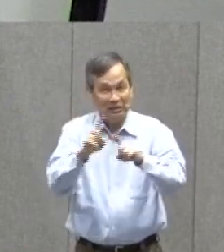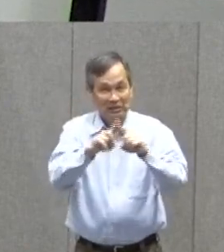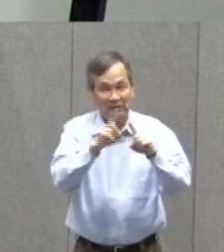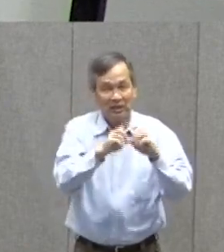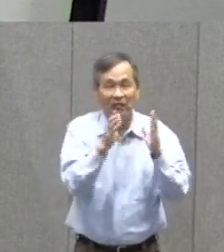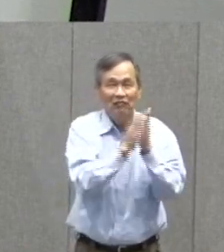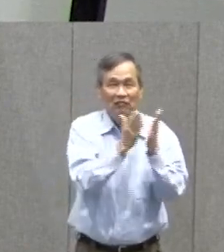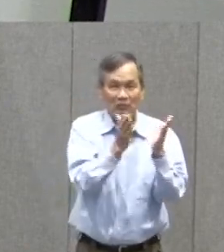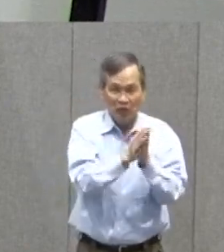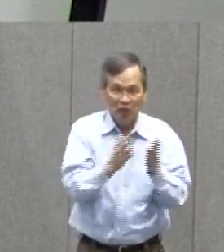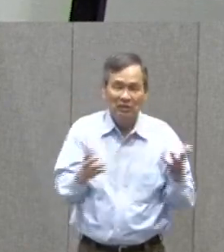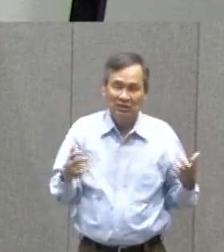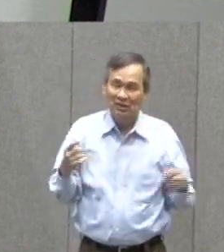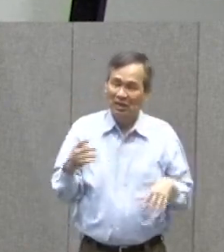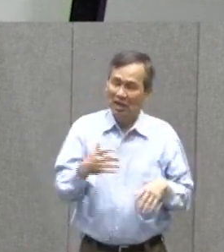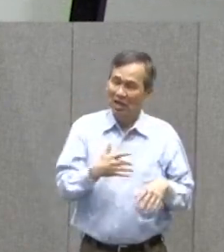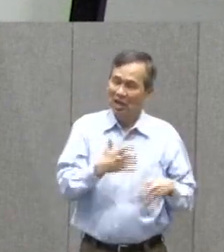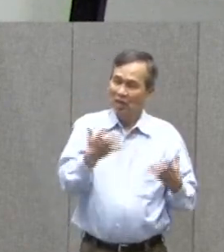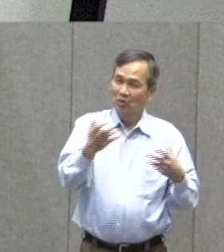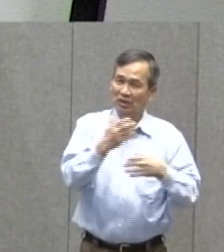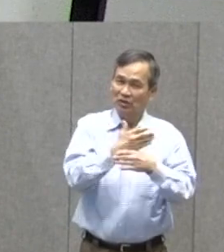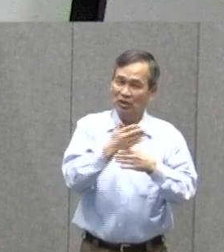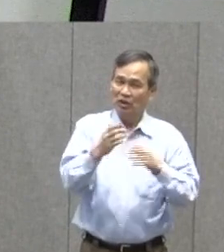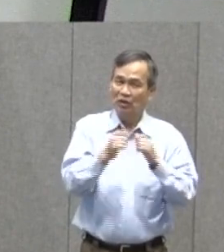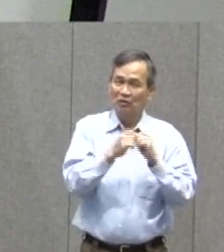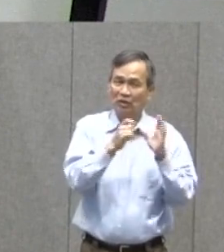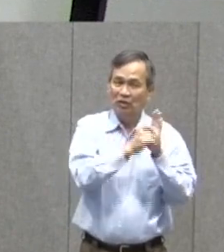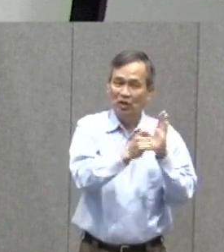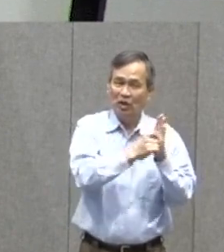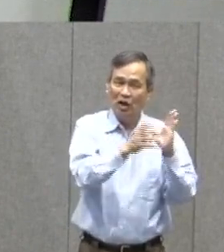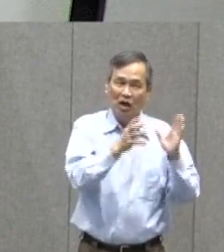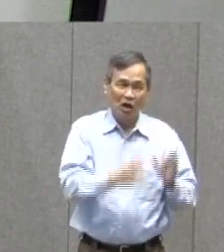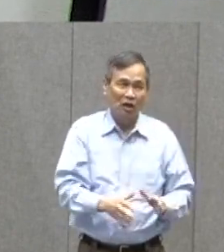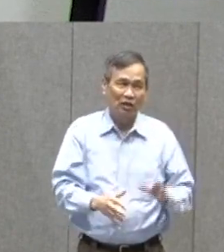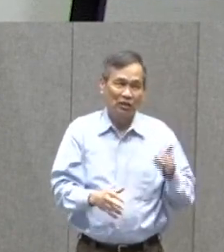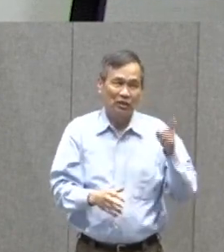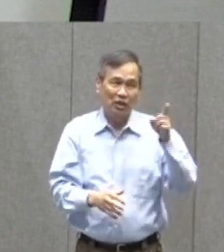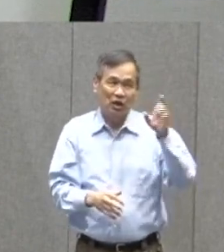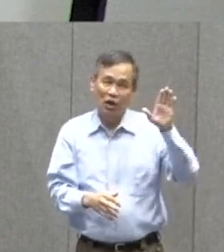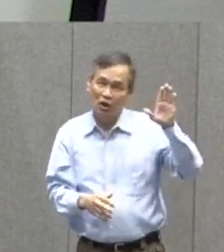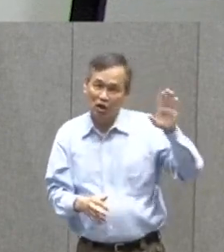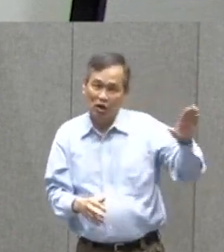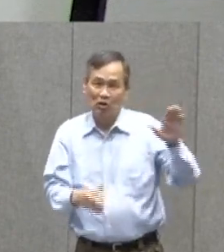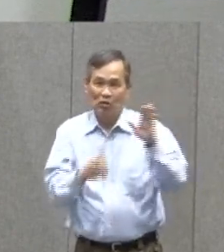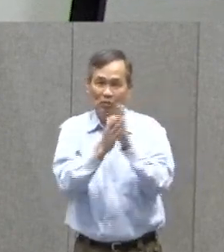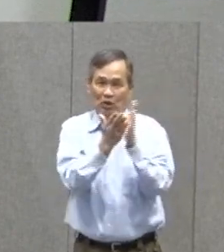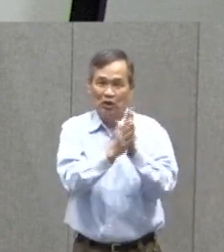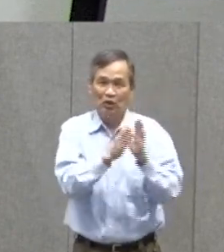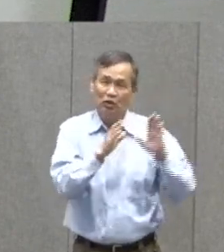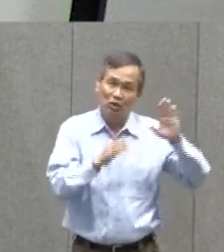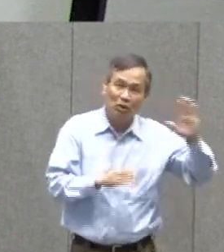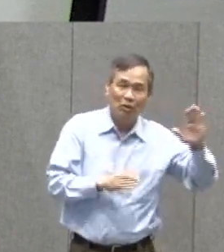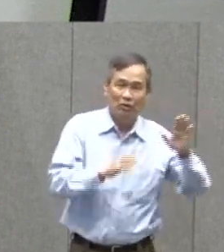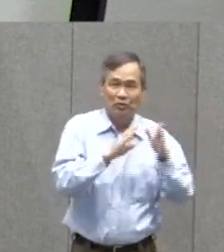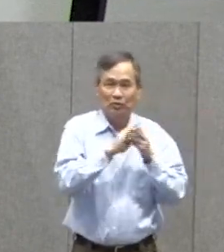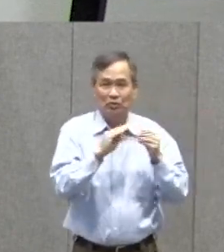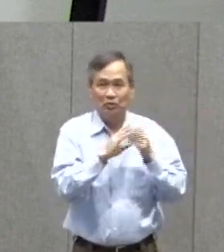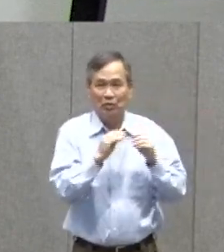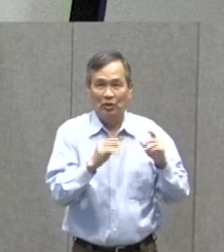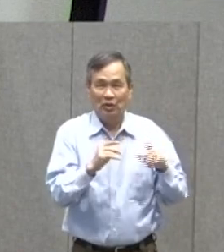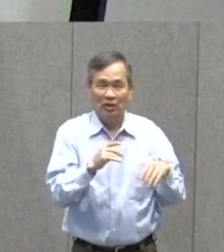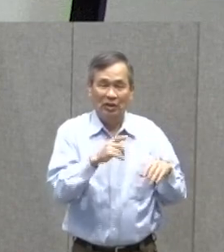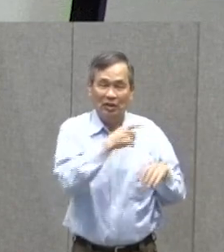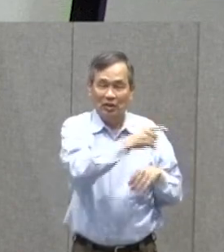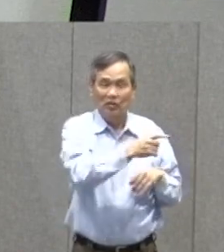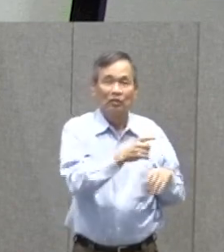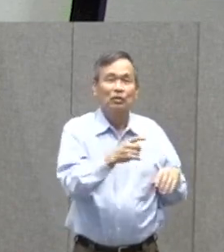Yuyi Morales because I think this is, in essence, her book about her story of who she